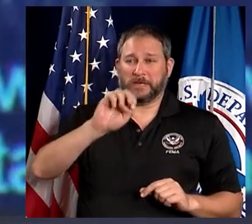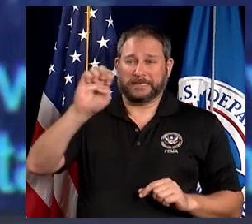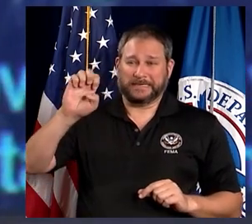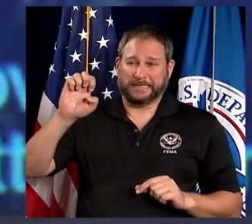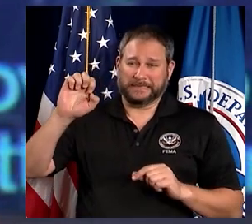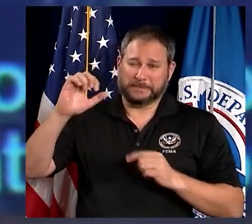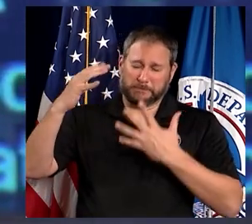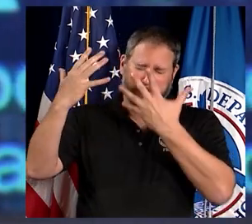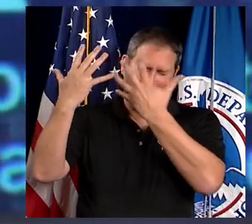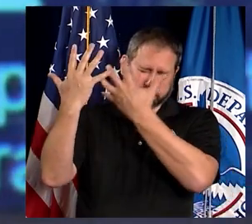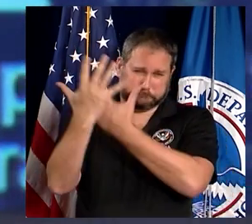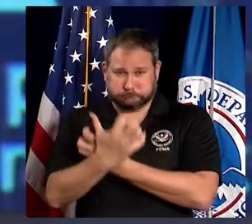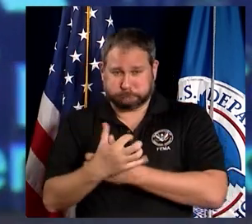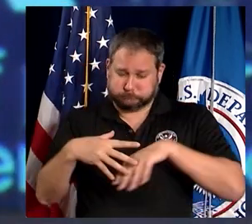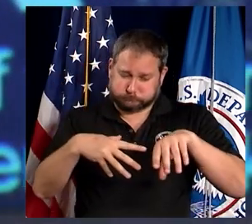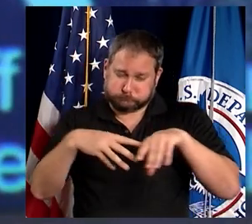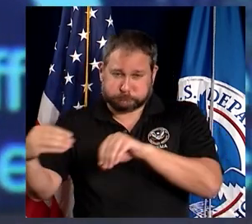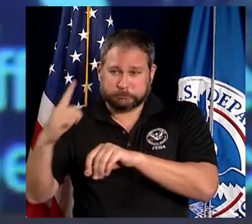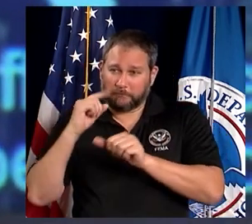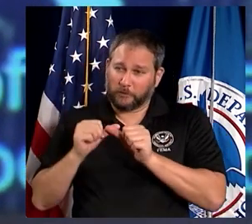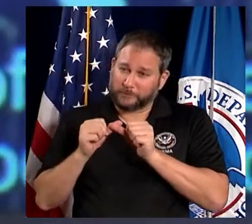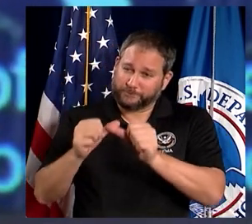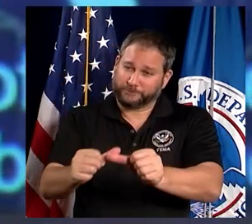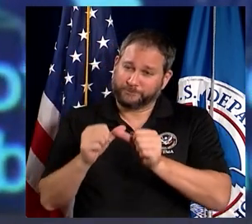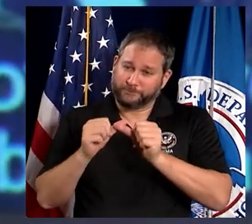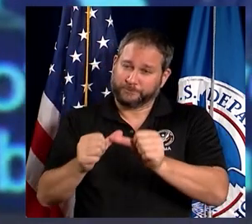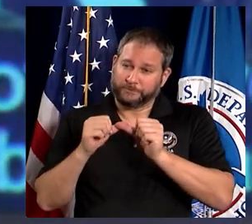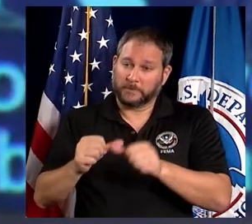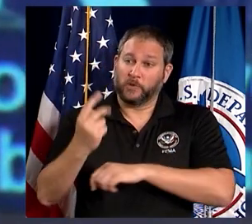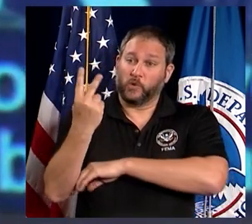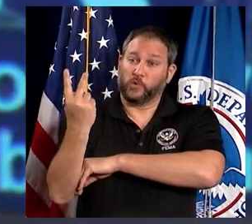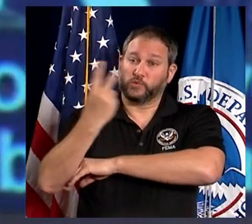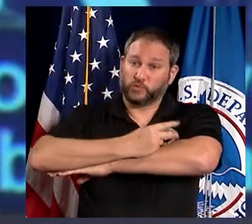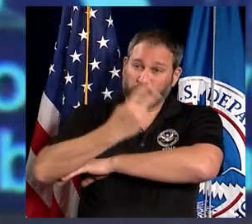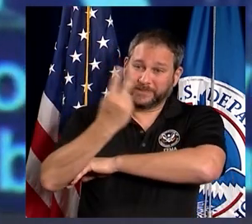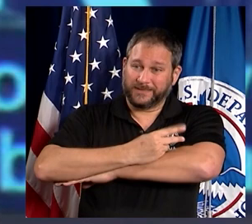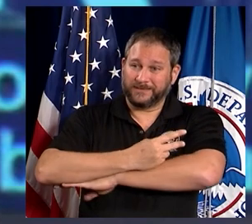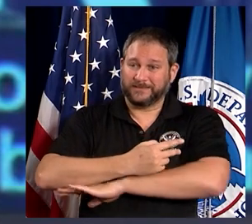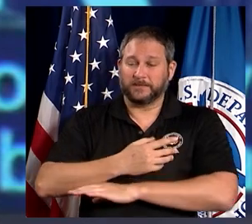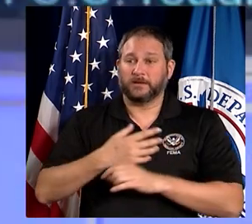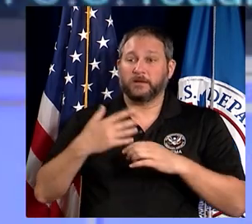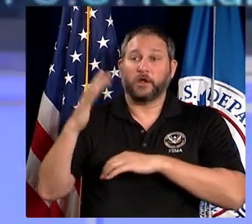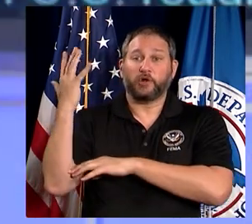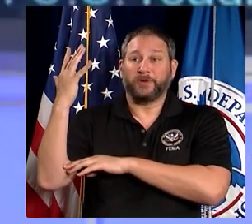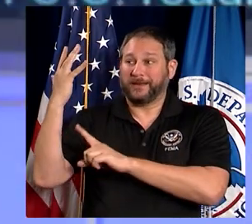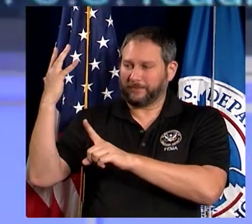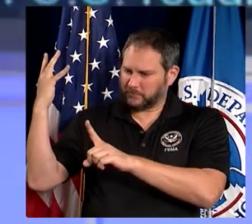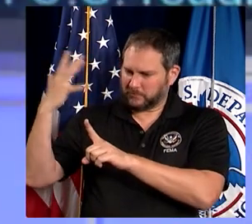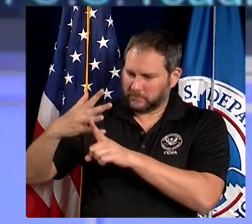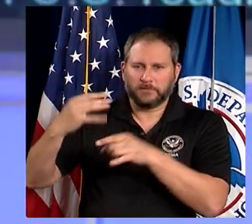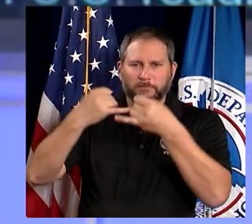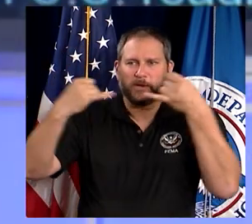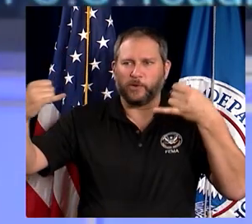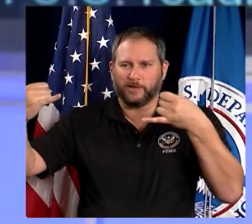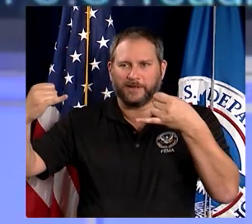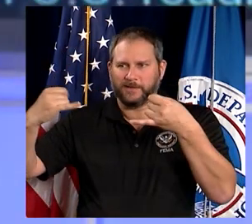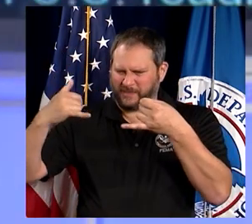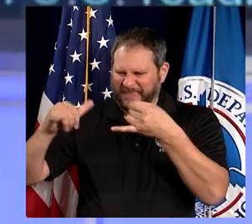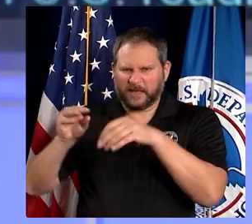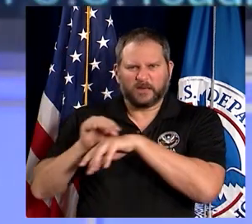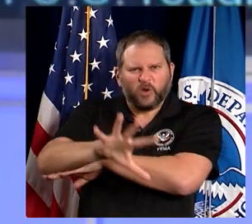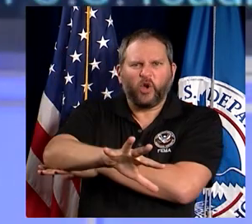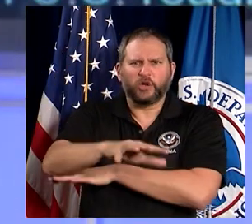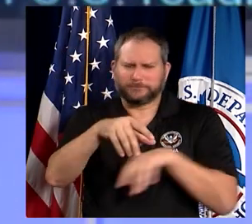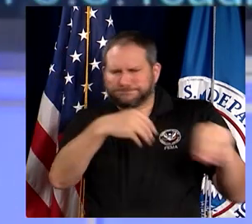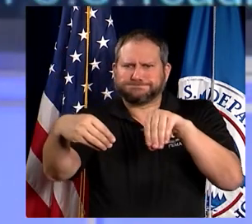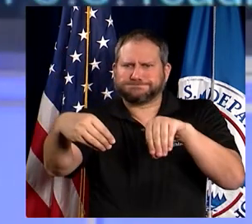2 days, was caused by trees and power lines making contact in Ohio. A bug in First Energy's